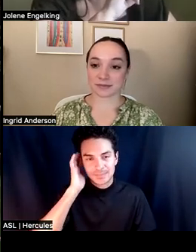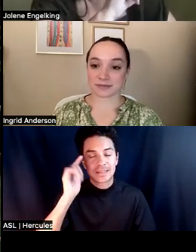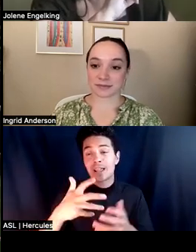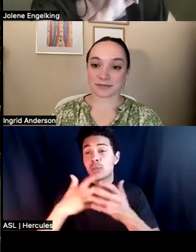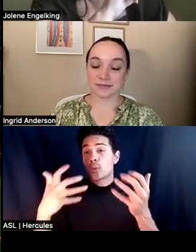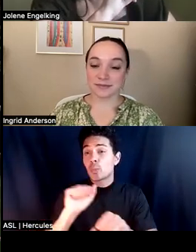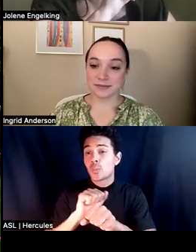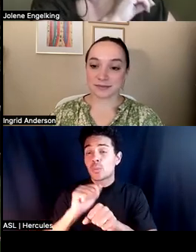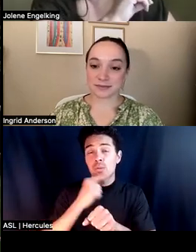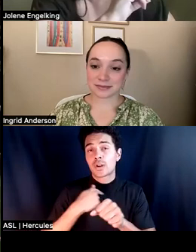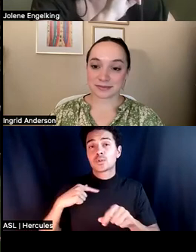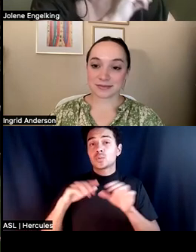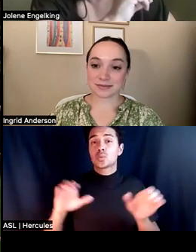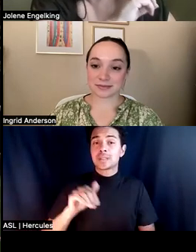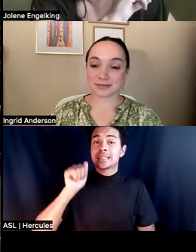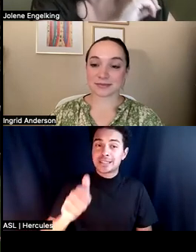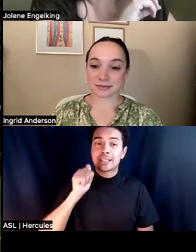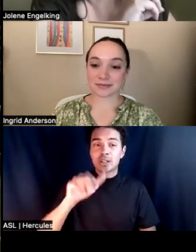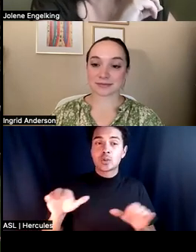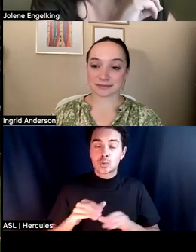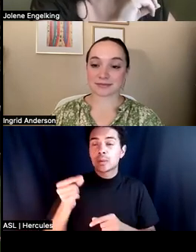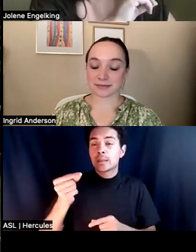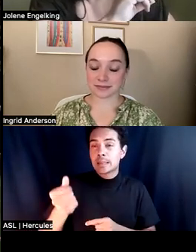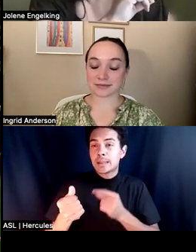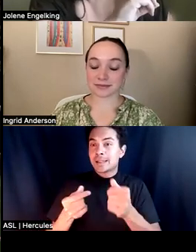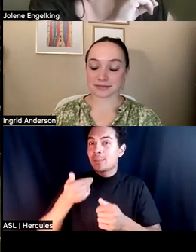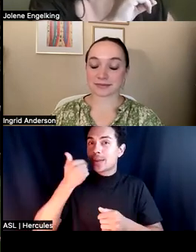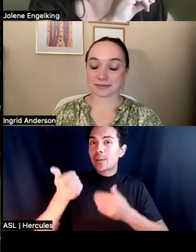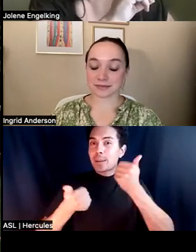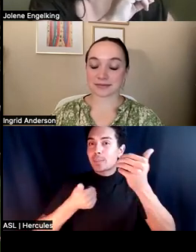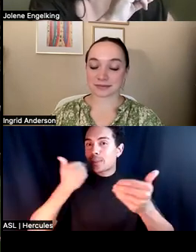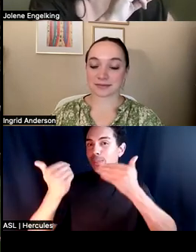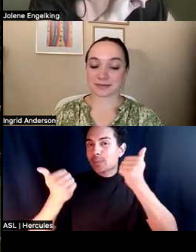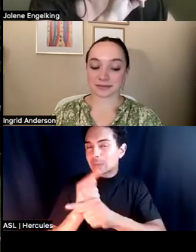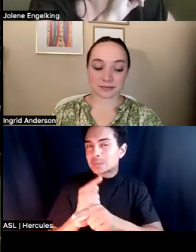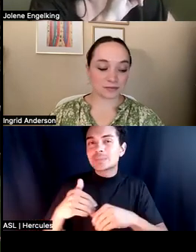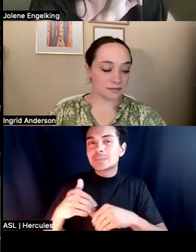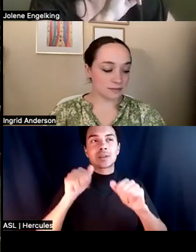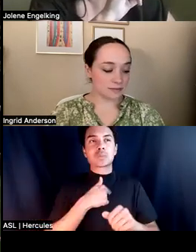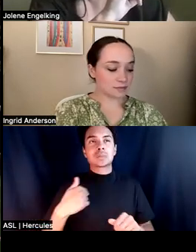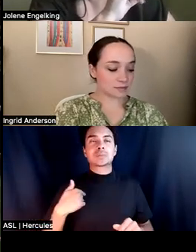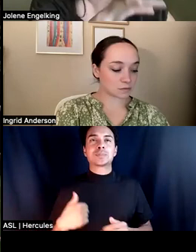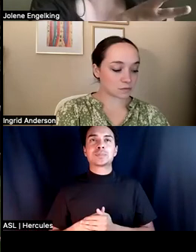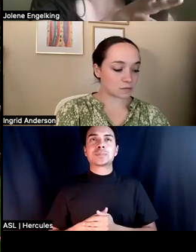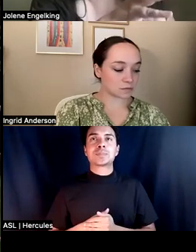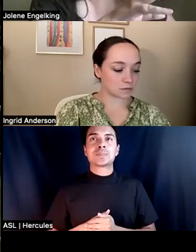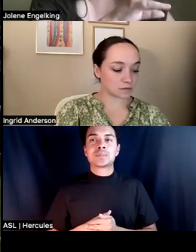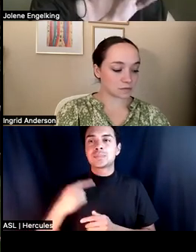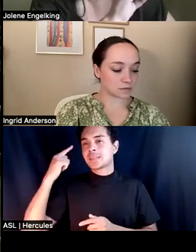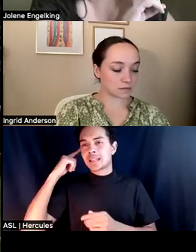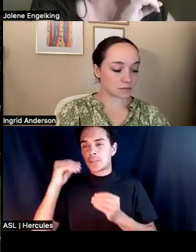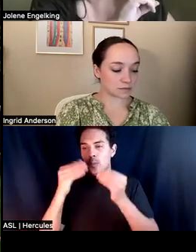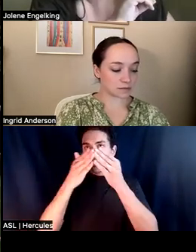try to each day do a little bit better, right? And how can we be thinking broader